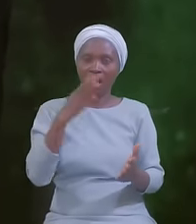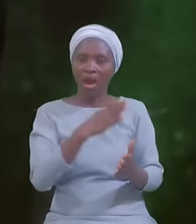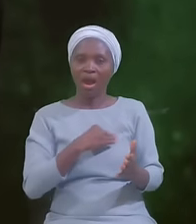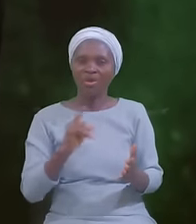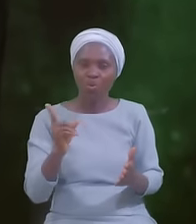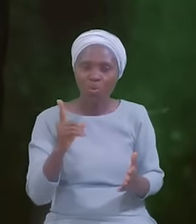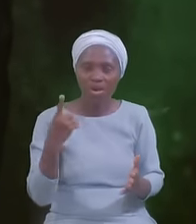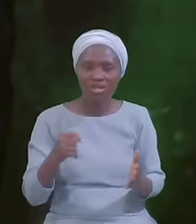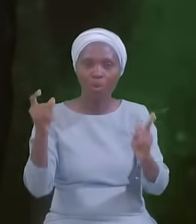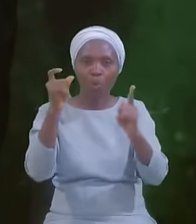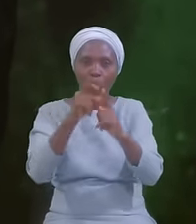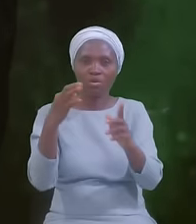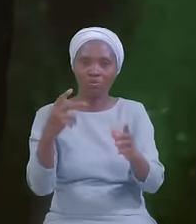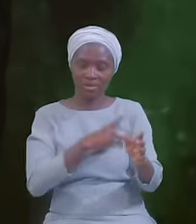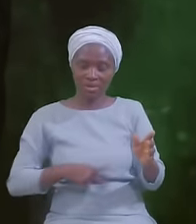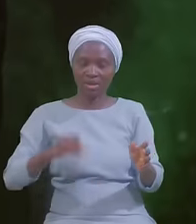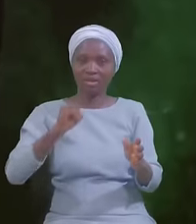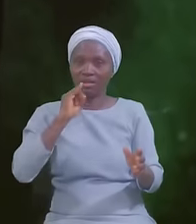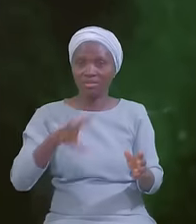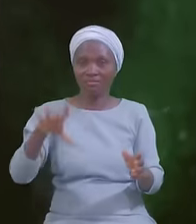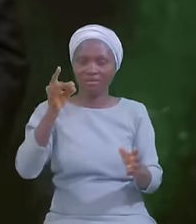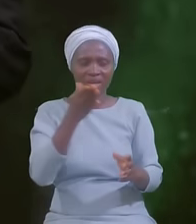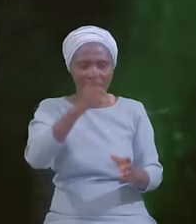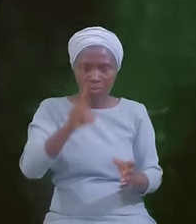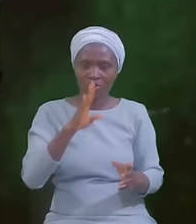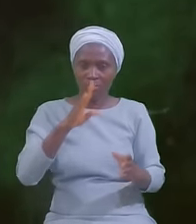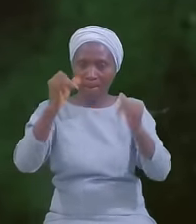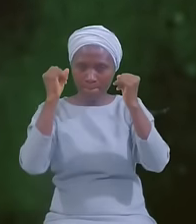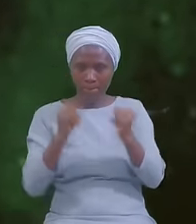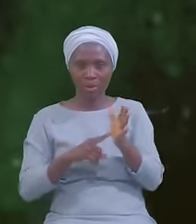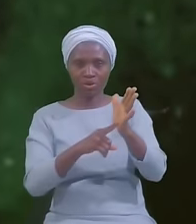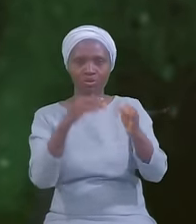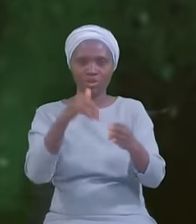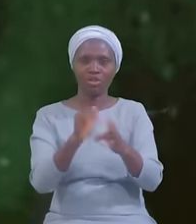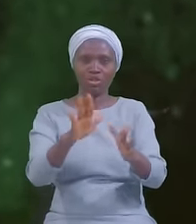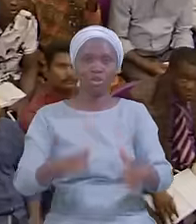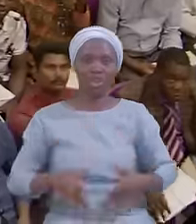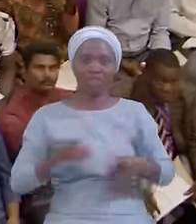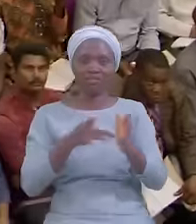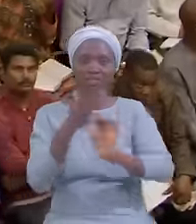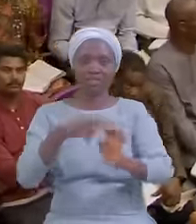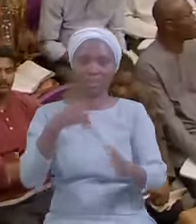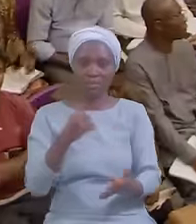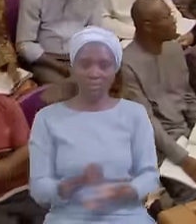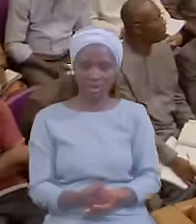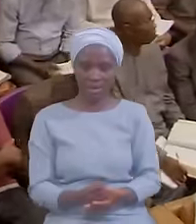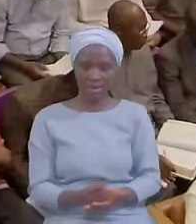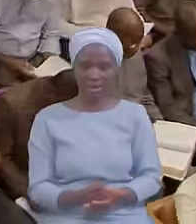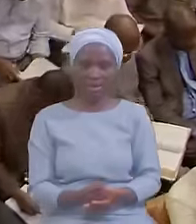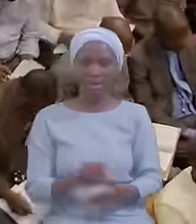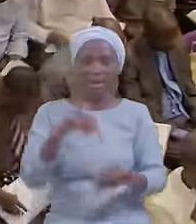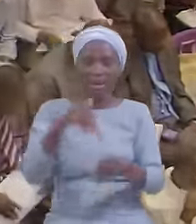King is, there must be power manifestation in your life. In Jeremiah